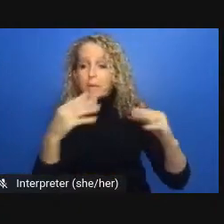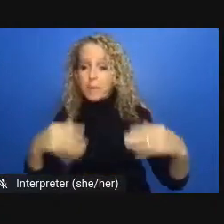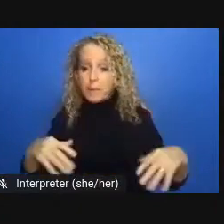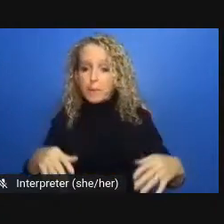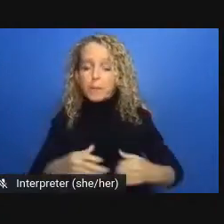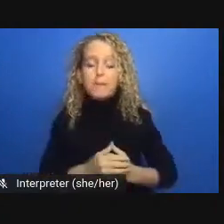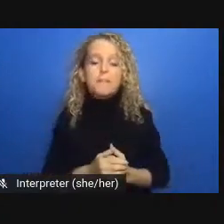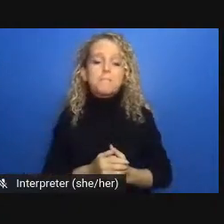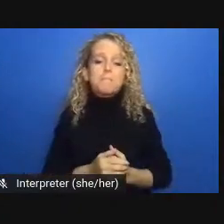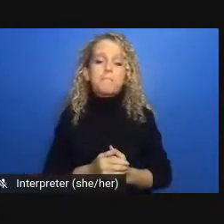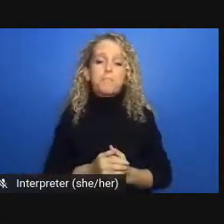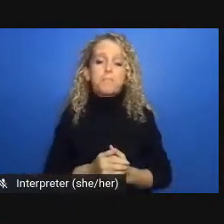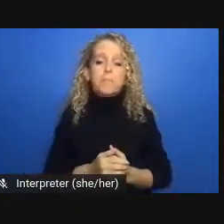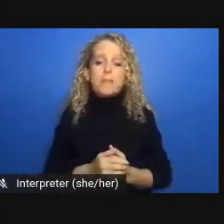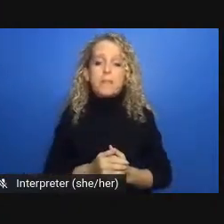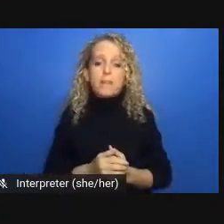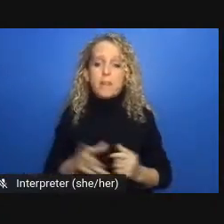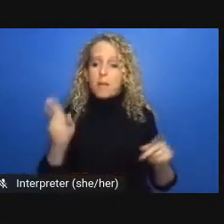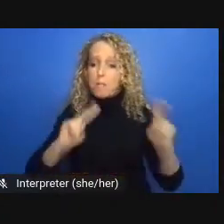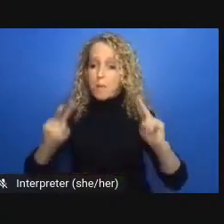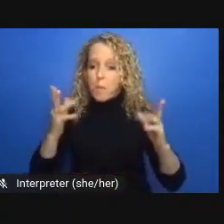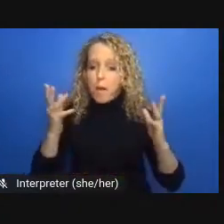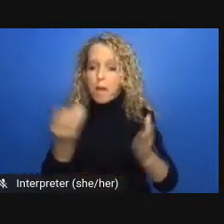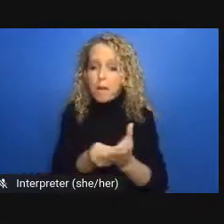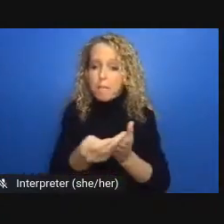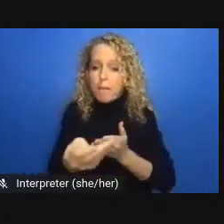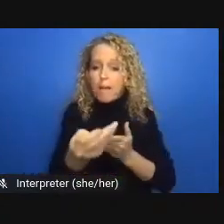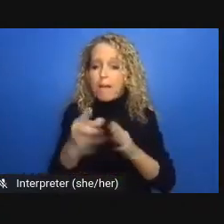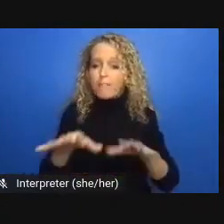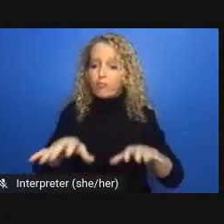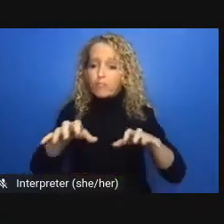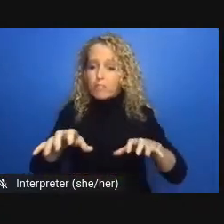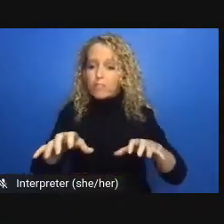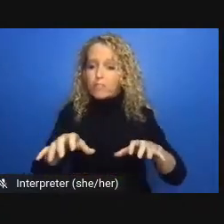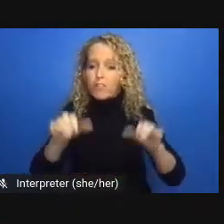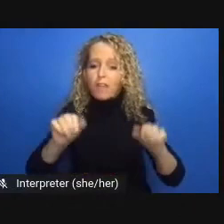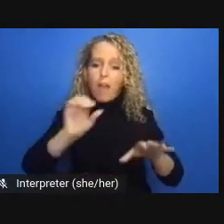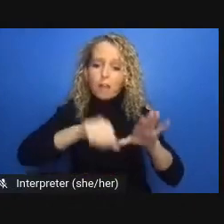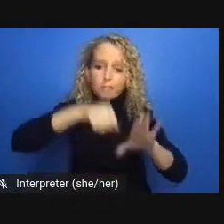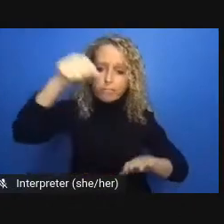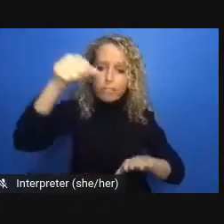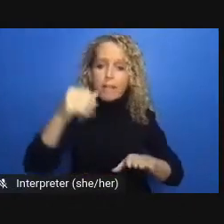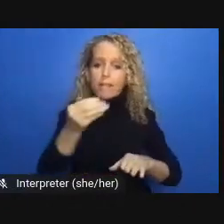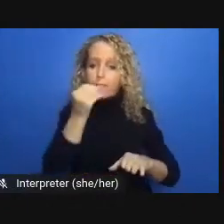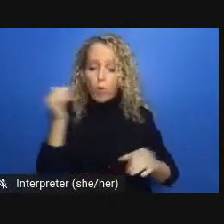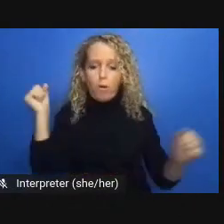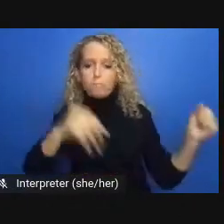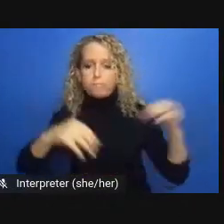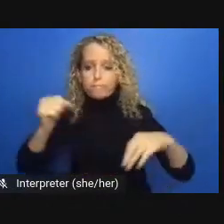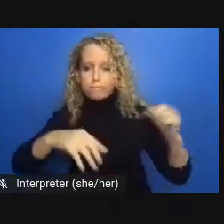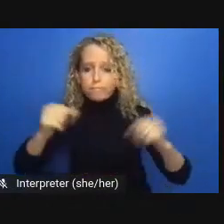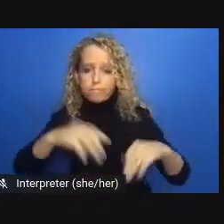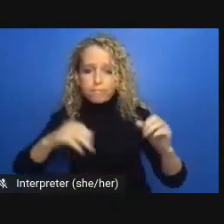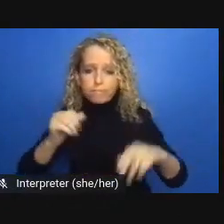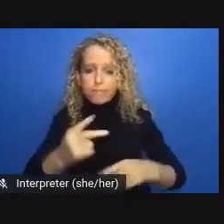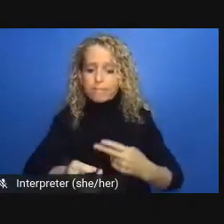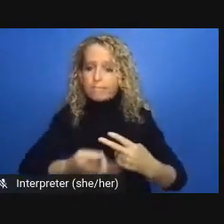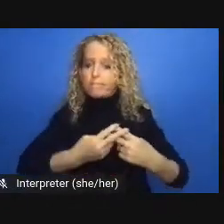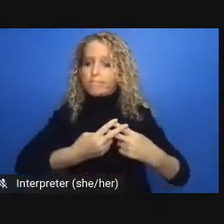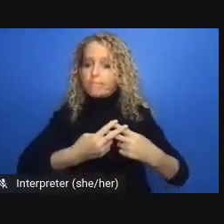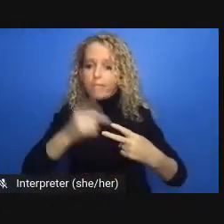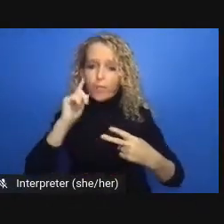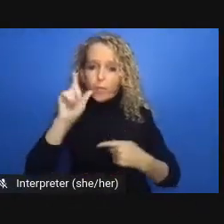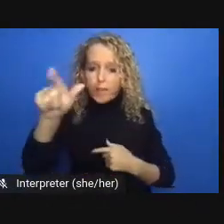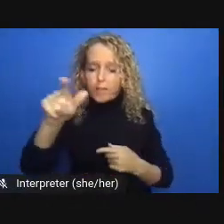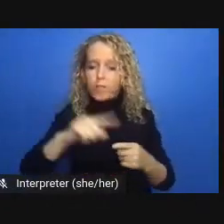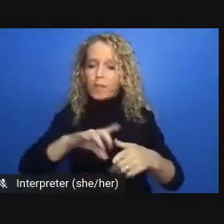people buying freezers, try to get a freezer this summer to be able to buy sides of meat or whatever.